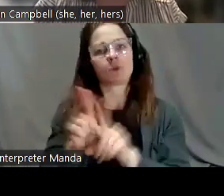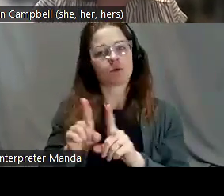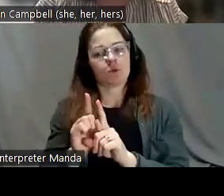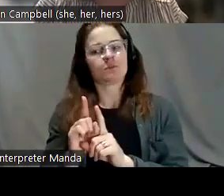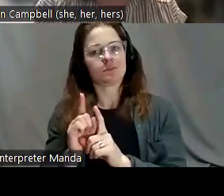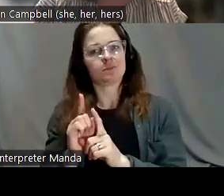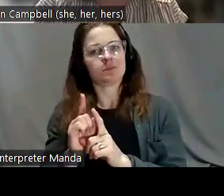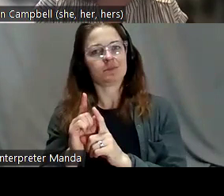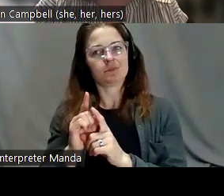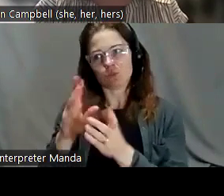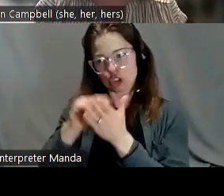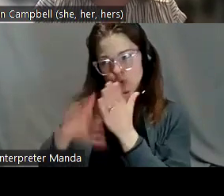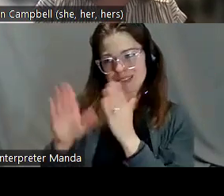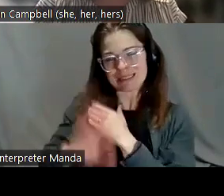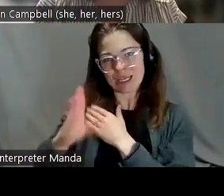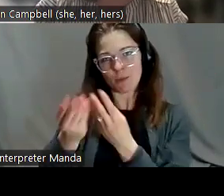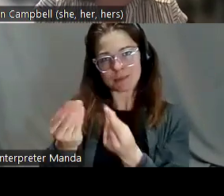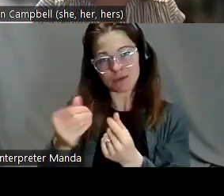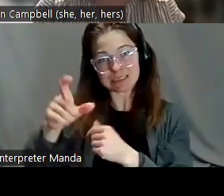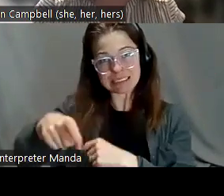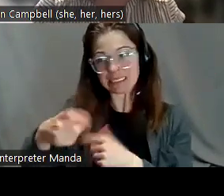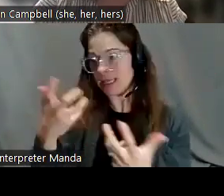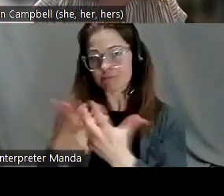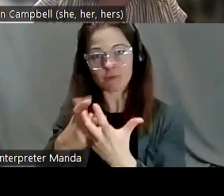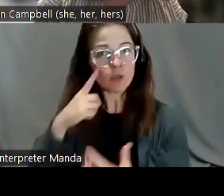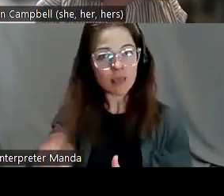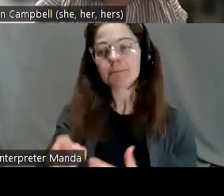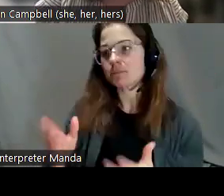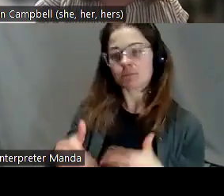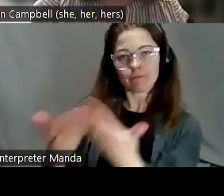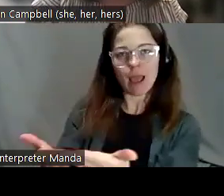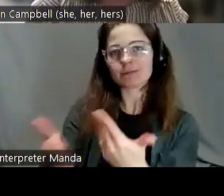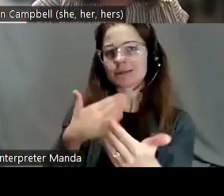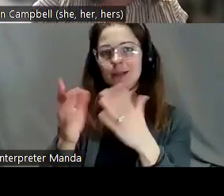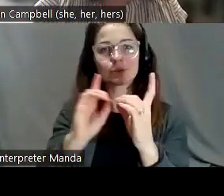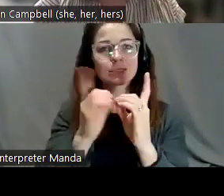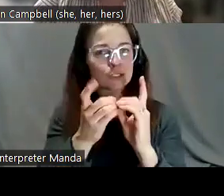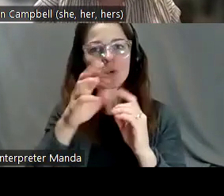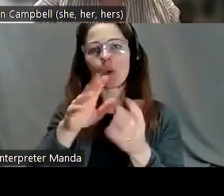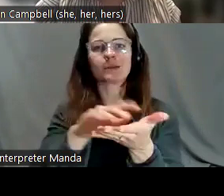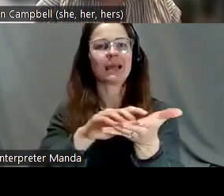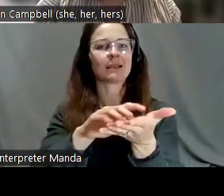whatever way works best for them, whether that's digital or tactile. Next slide, please.